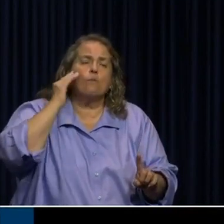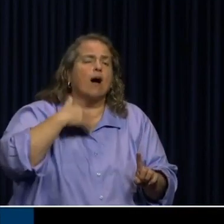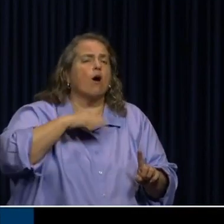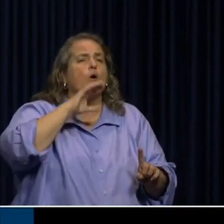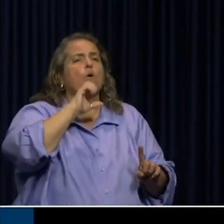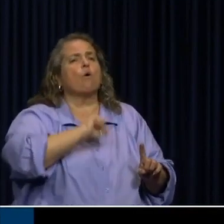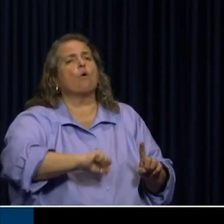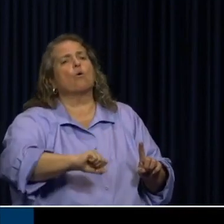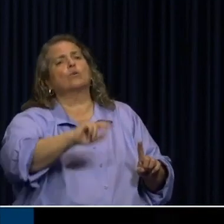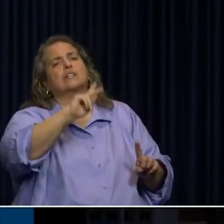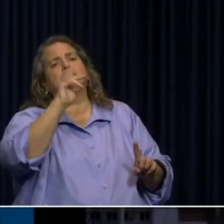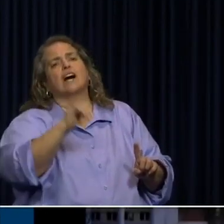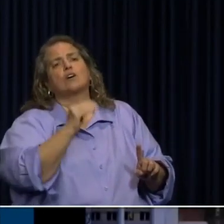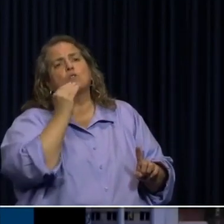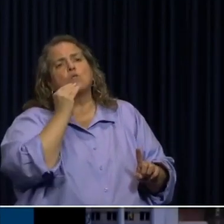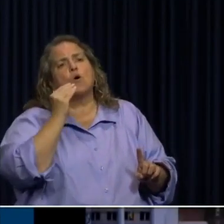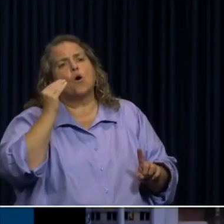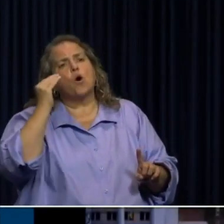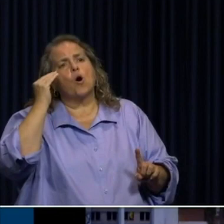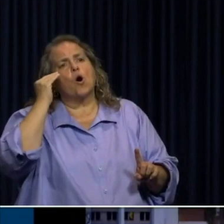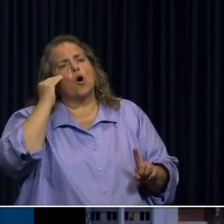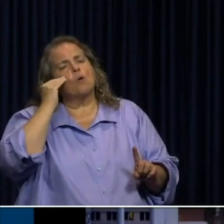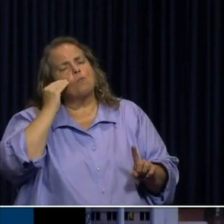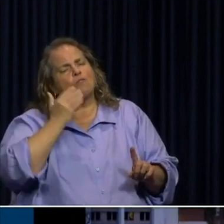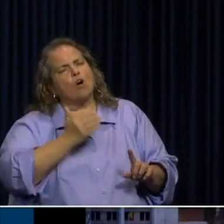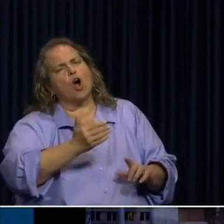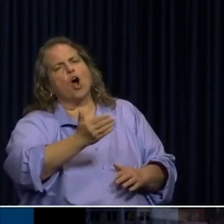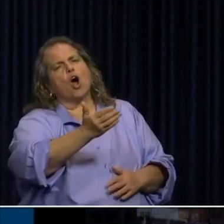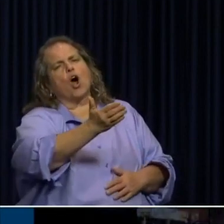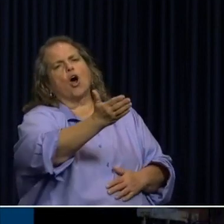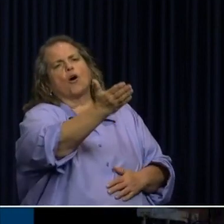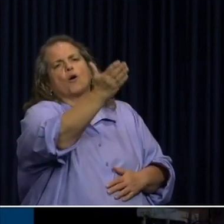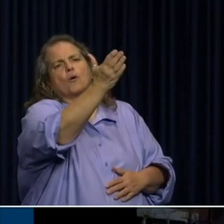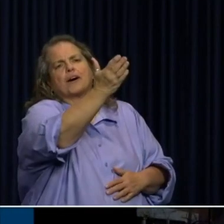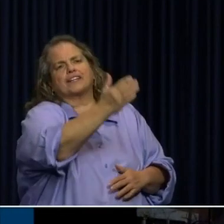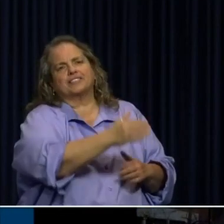old Kentucky home far away.